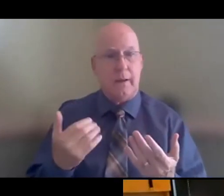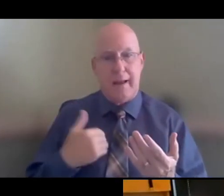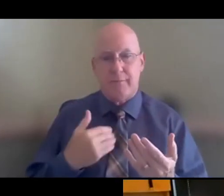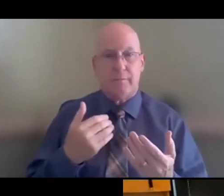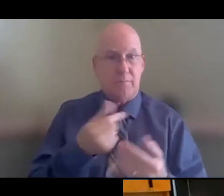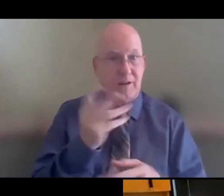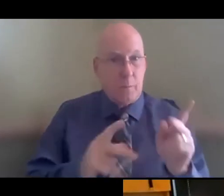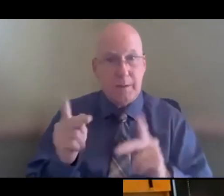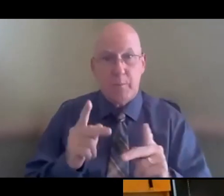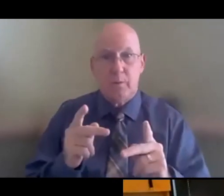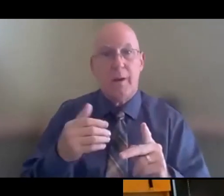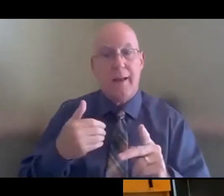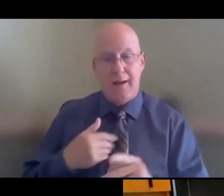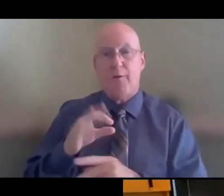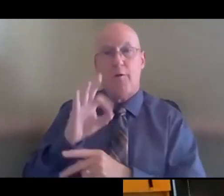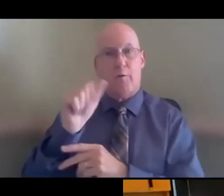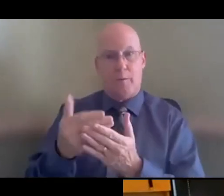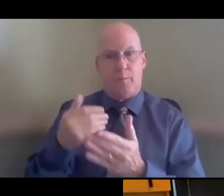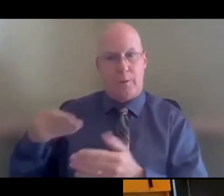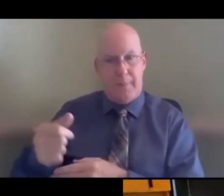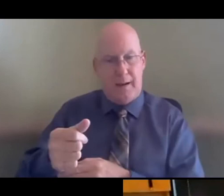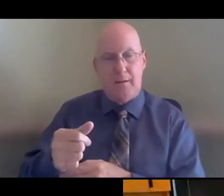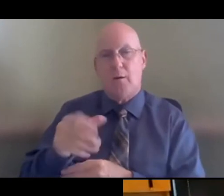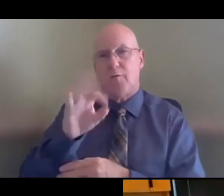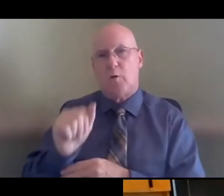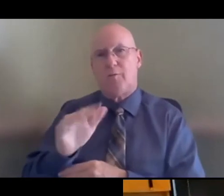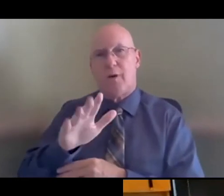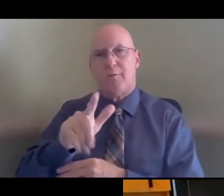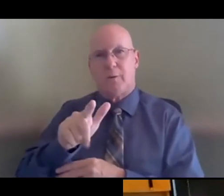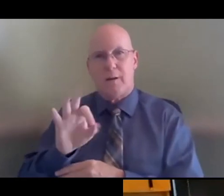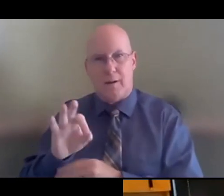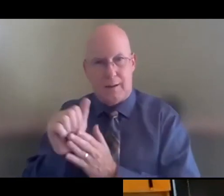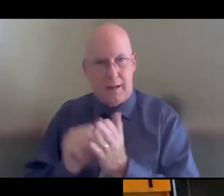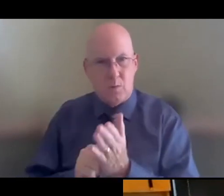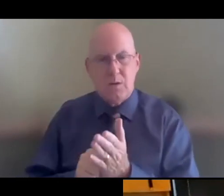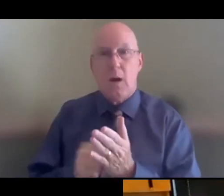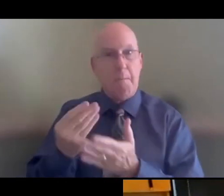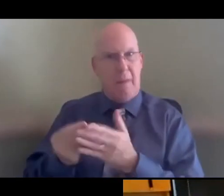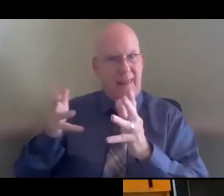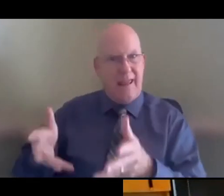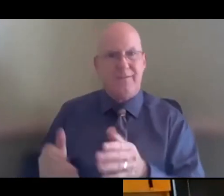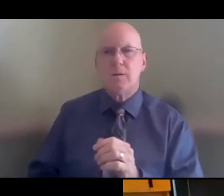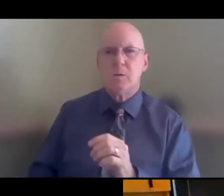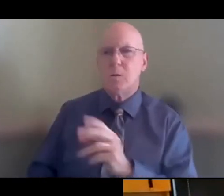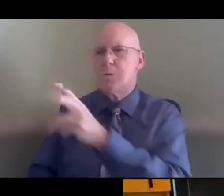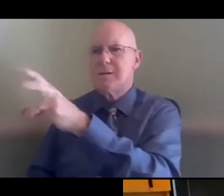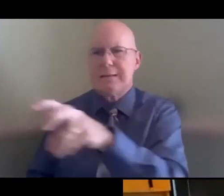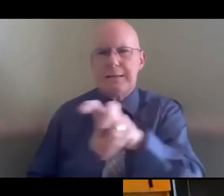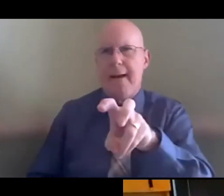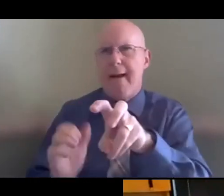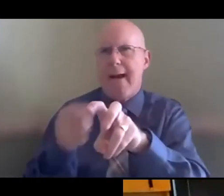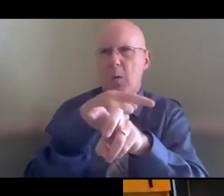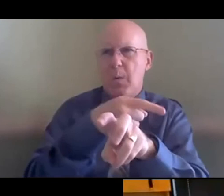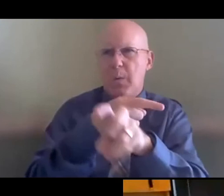who had a Florida prepaid account or a Florida 529 account and said, okay, we want to move this over. How do we do it? And we're able to